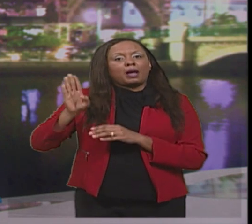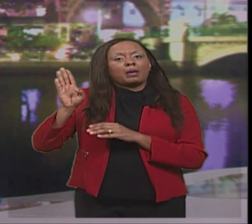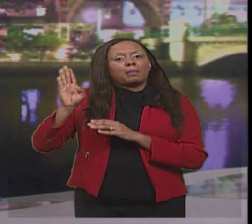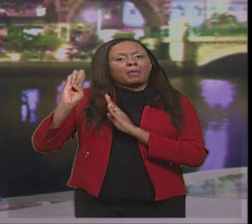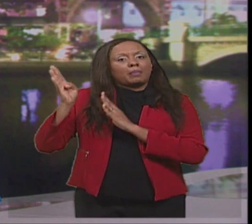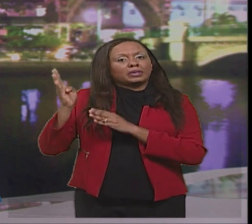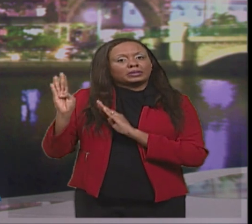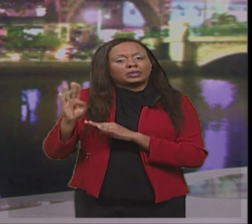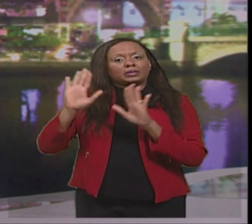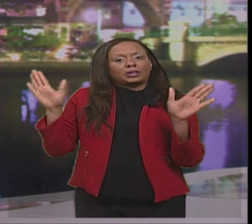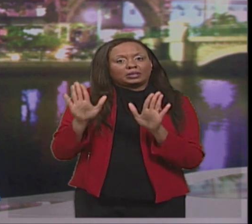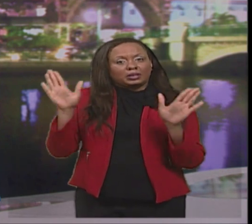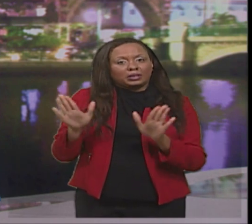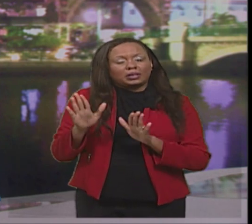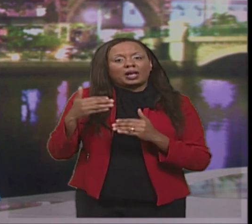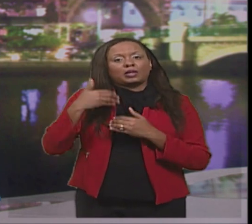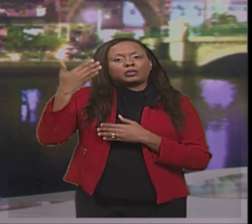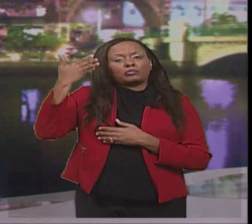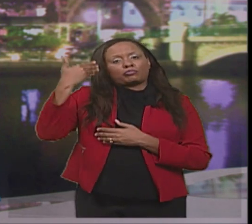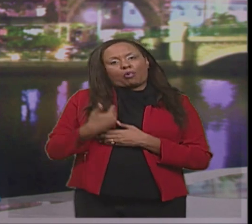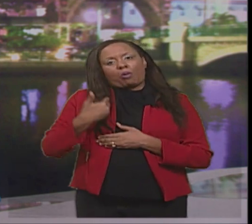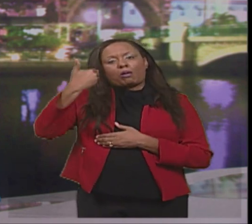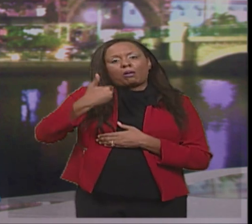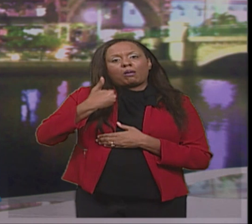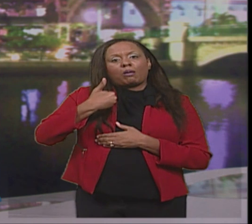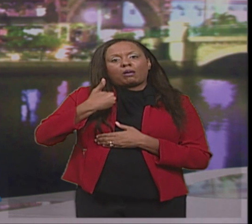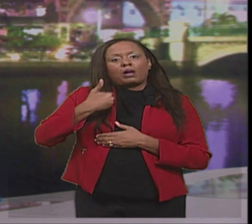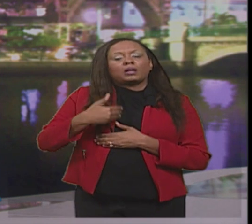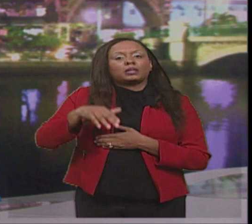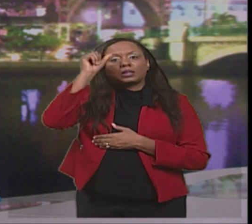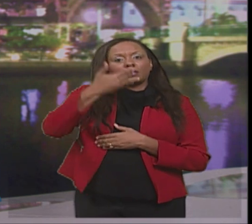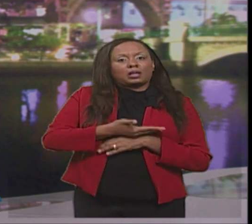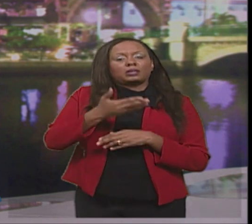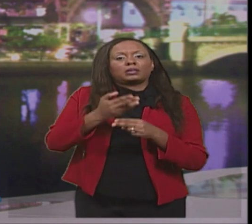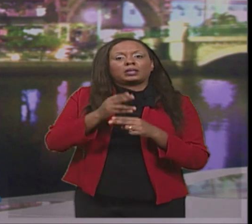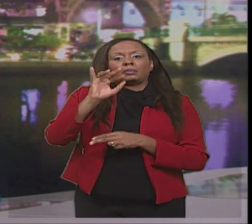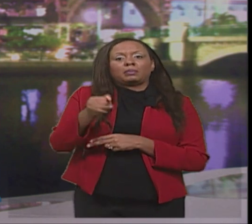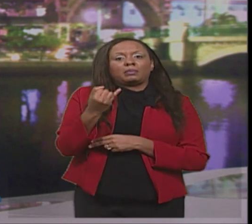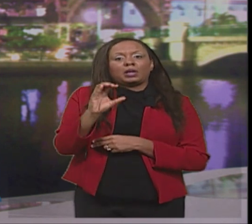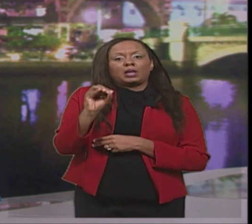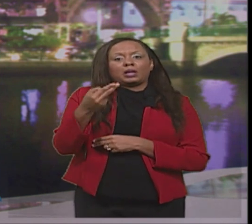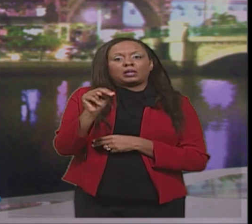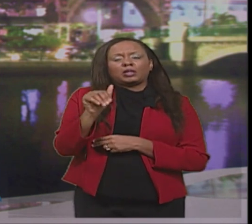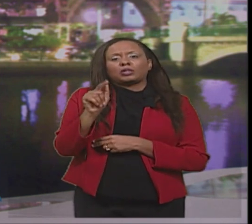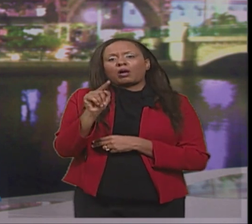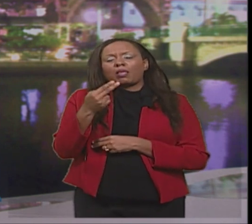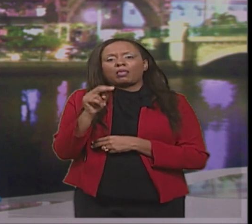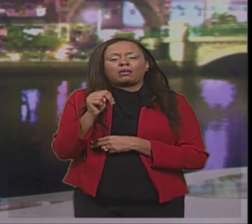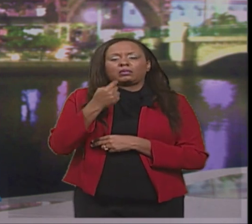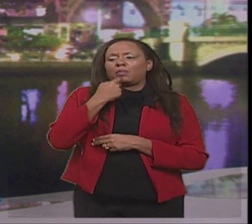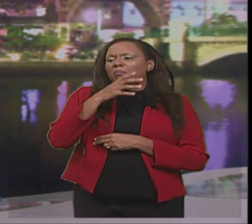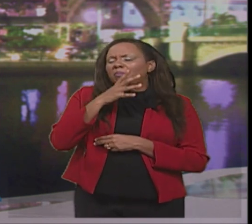severe stroke while in hospital with a fractured spine. Her son, Jonathan, said his mother's life was defined by